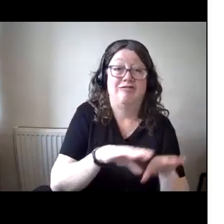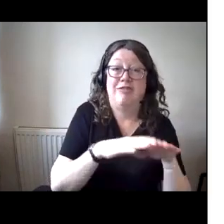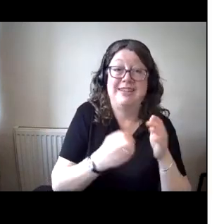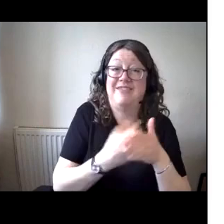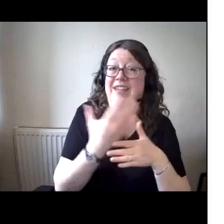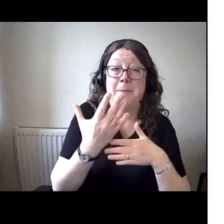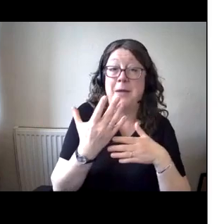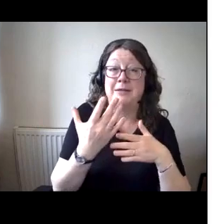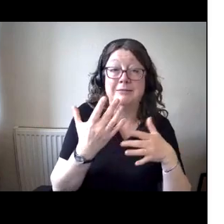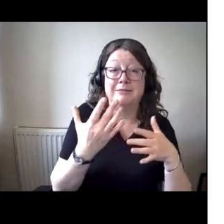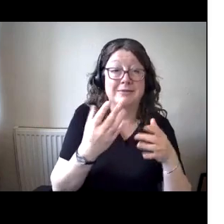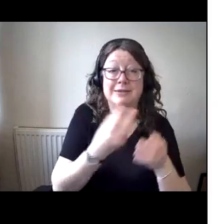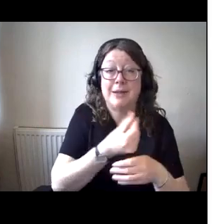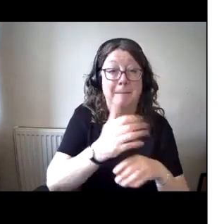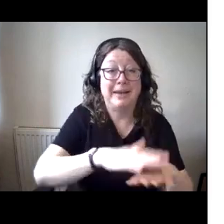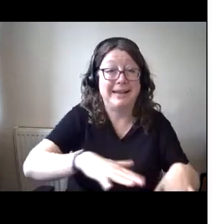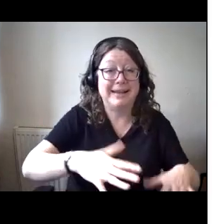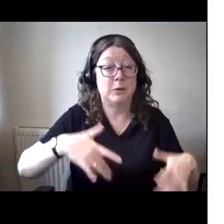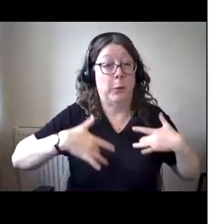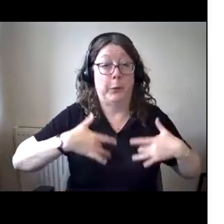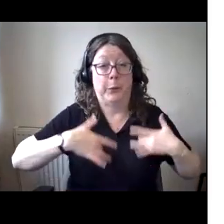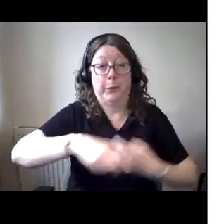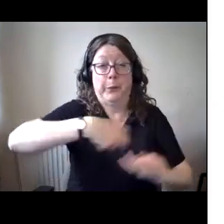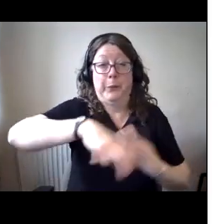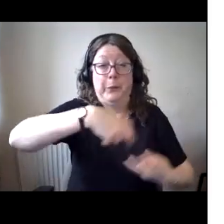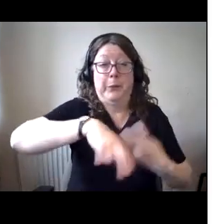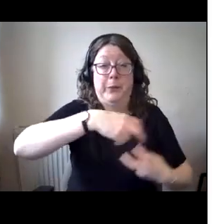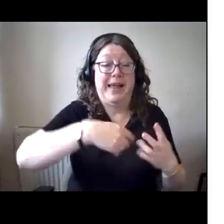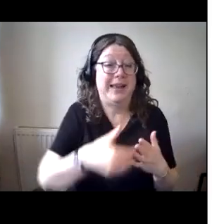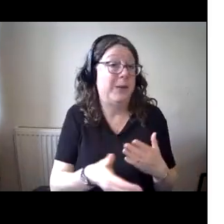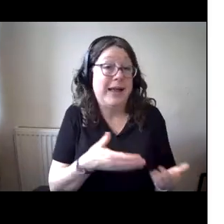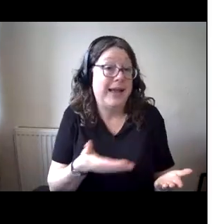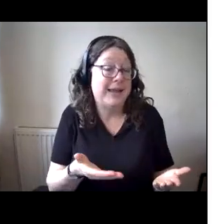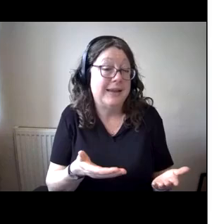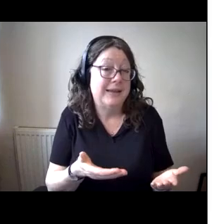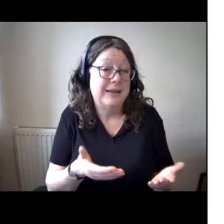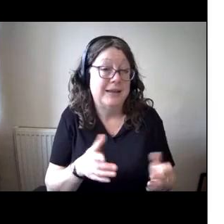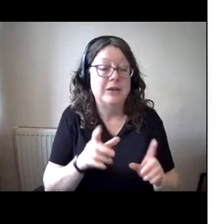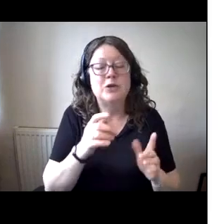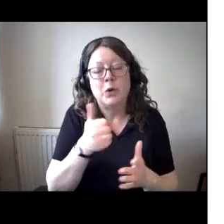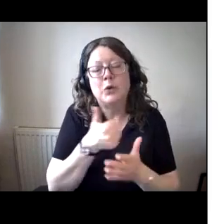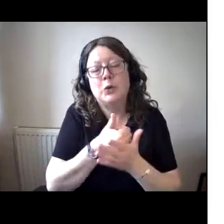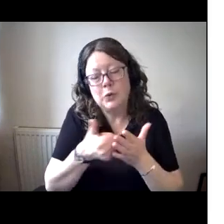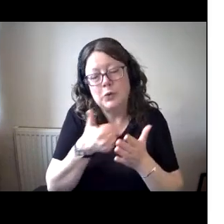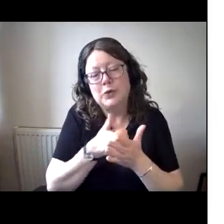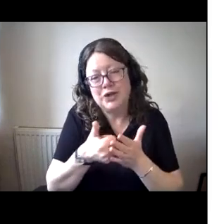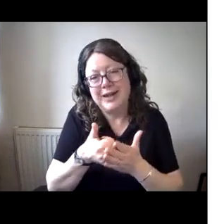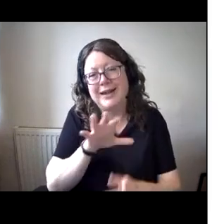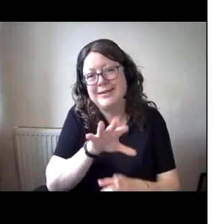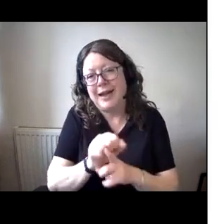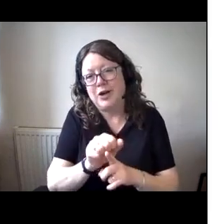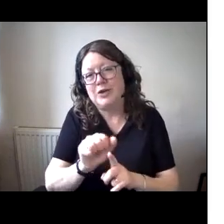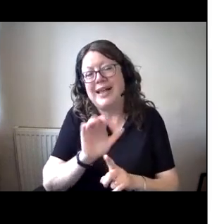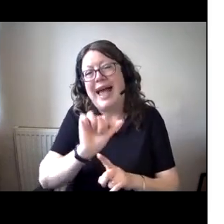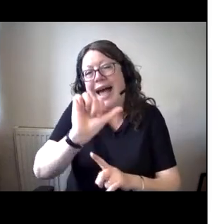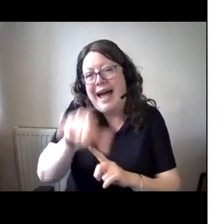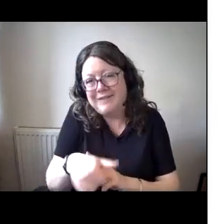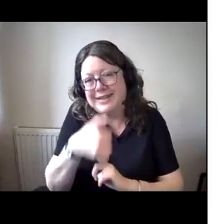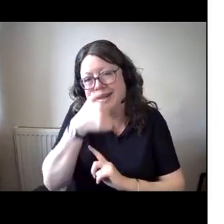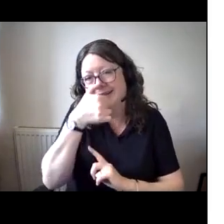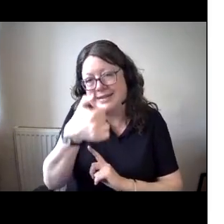as always on the go and appear hyperactive. So it tends to be looked at from the age of